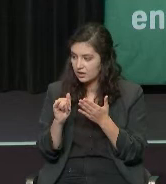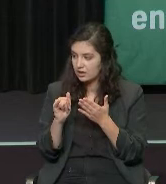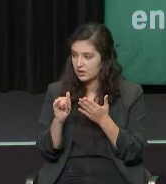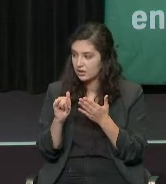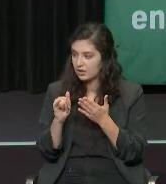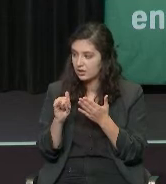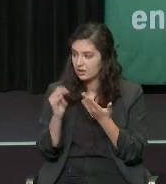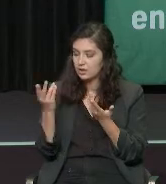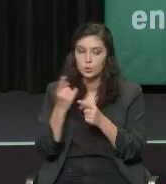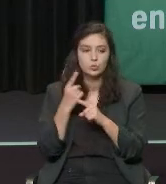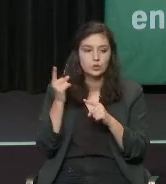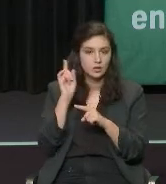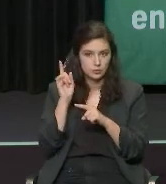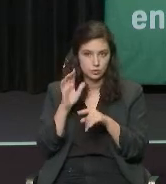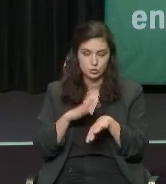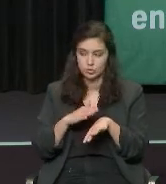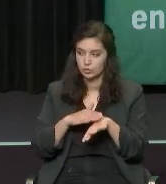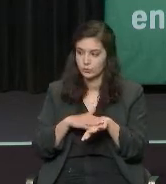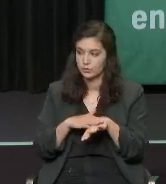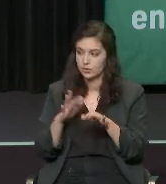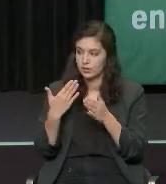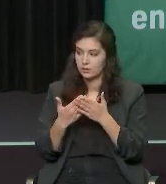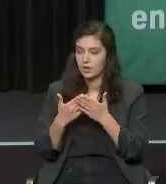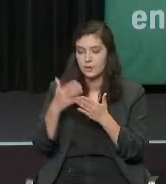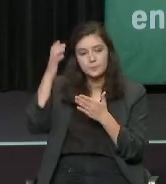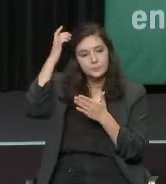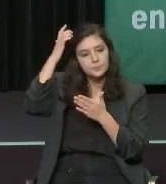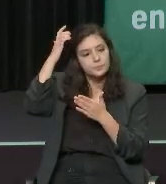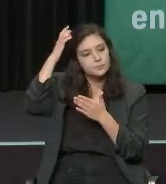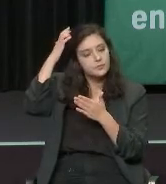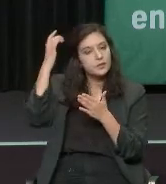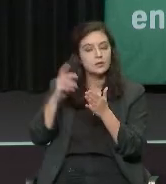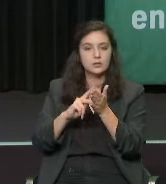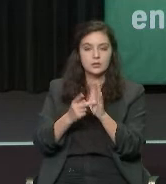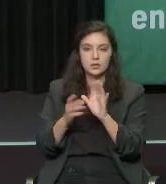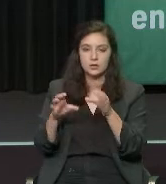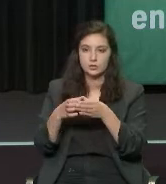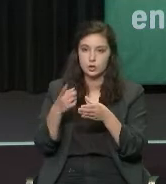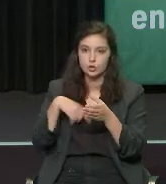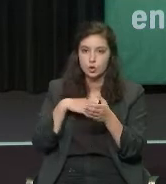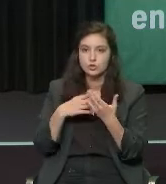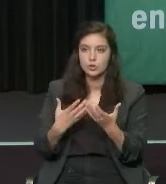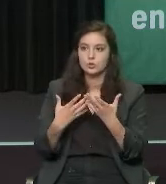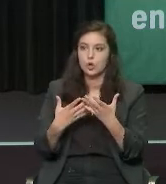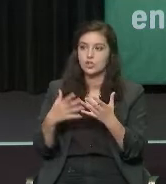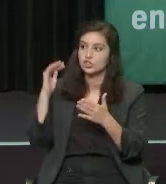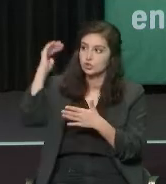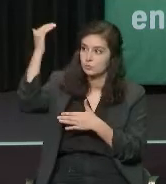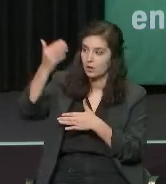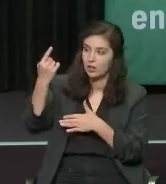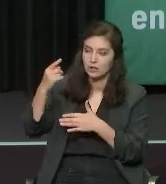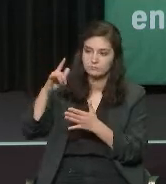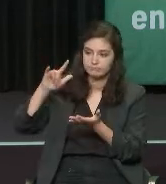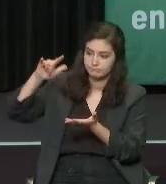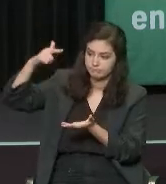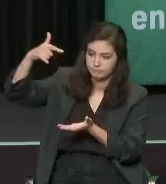And why is it relevant now? It's because in addition to the demand from national technical teams, we also have now in space satellites that